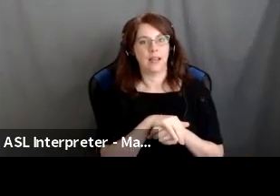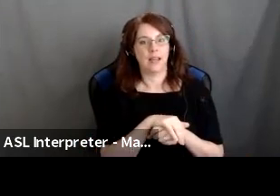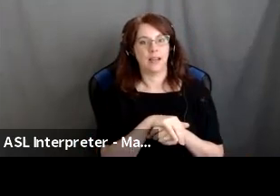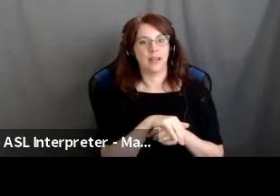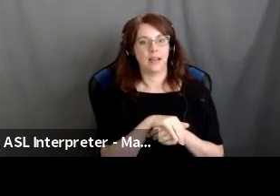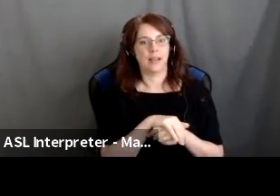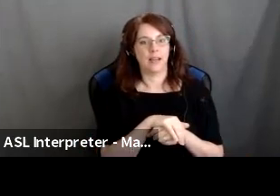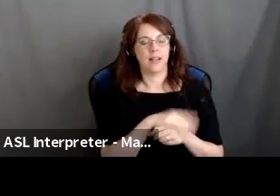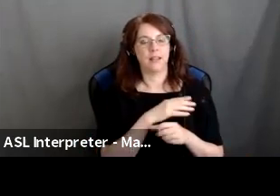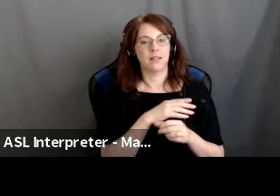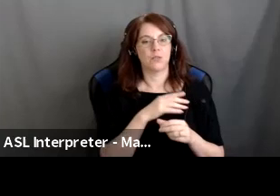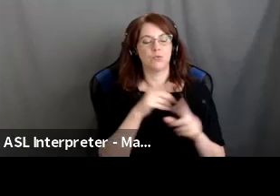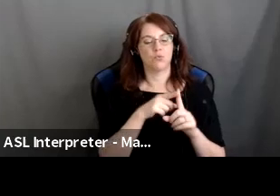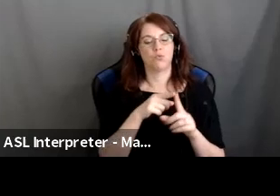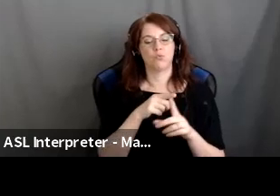to master.